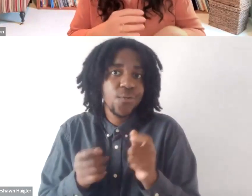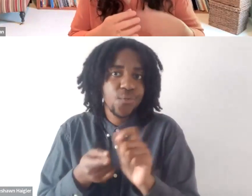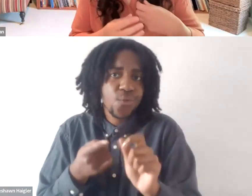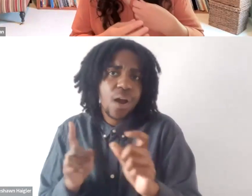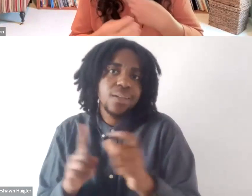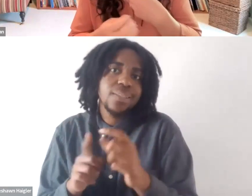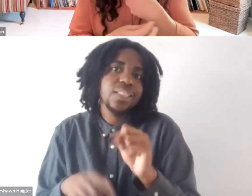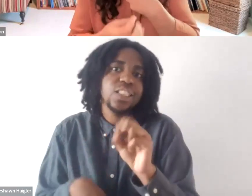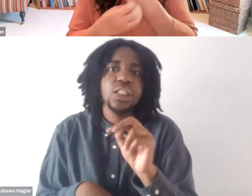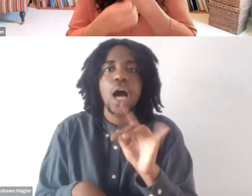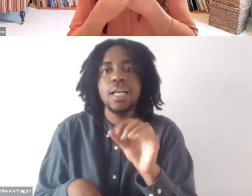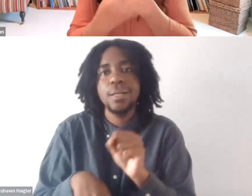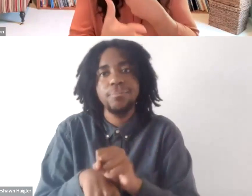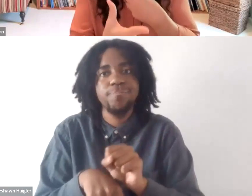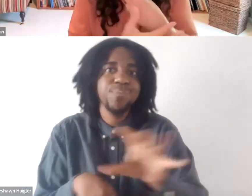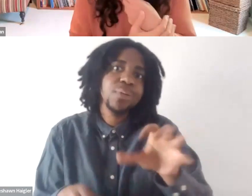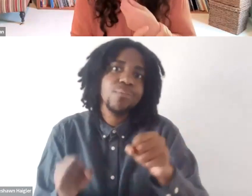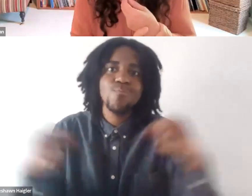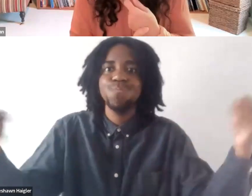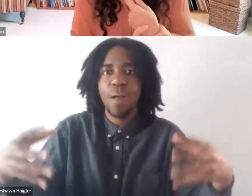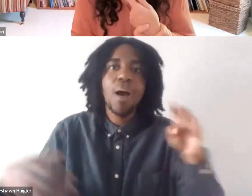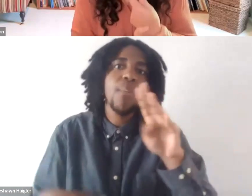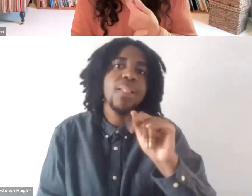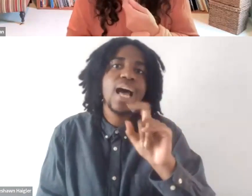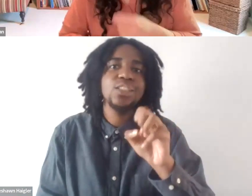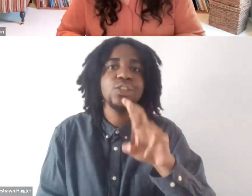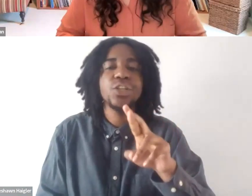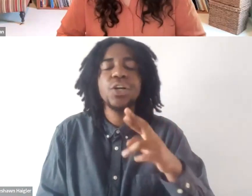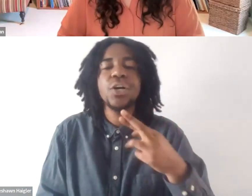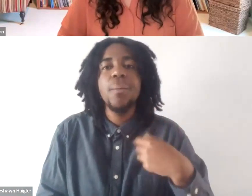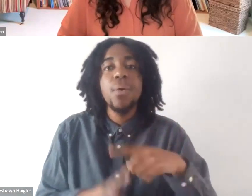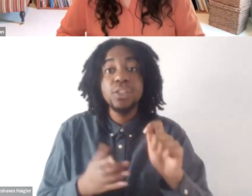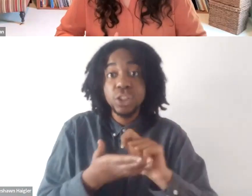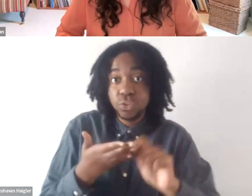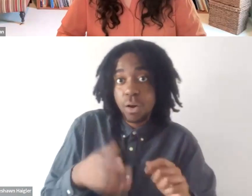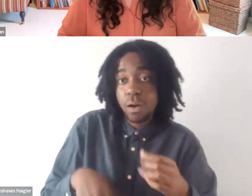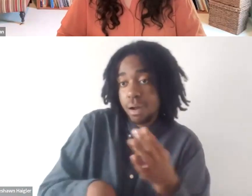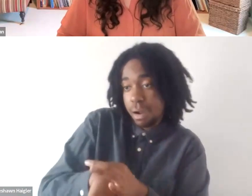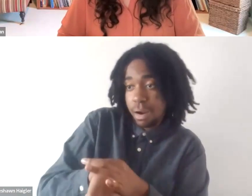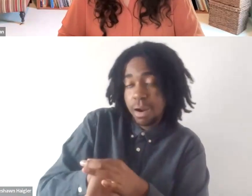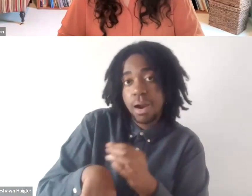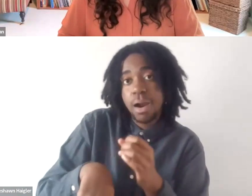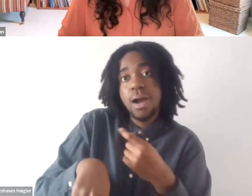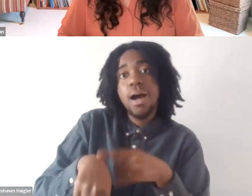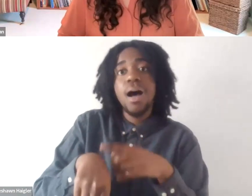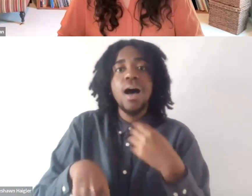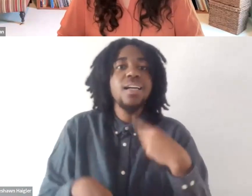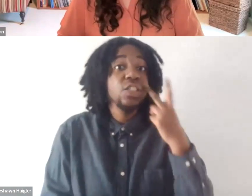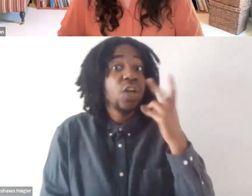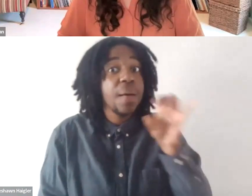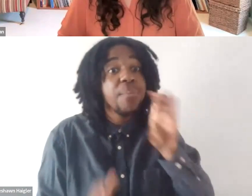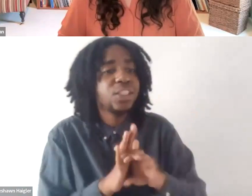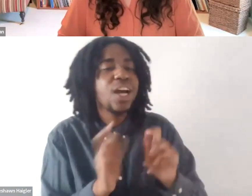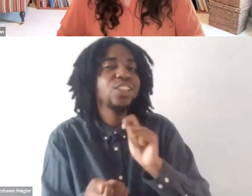it as this blaster of like sound on the kid's wrist, we changed it to a sonic transmitter. And I really love